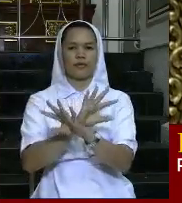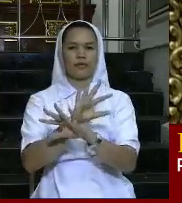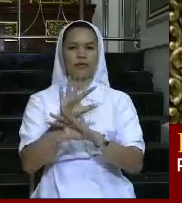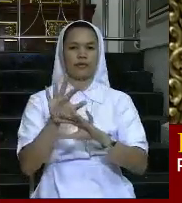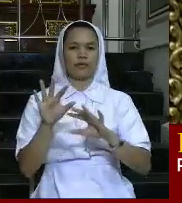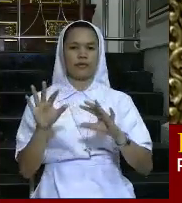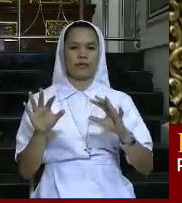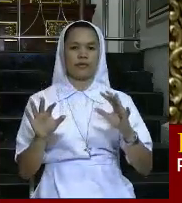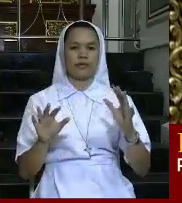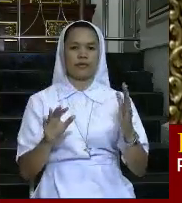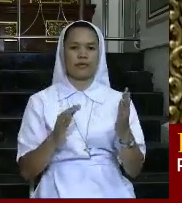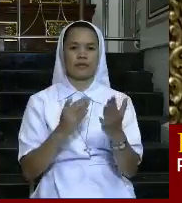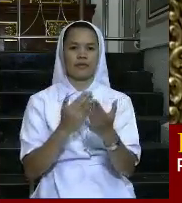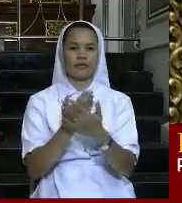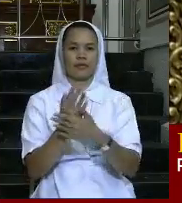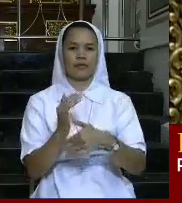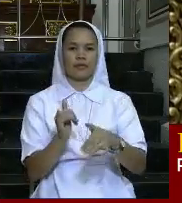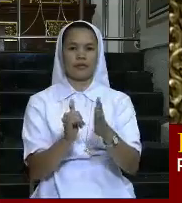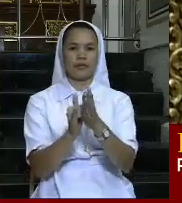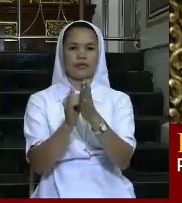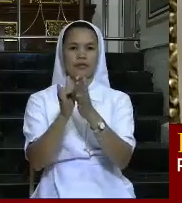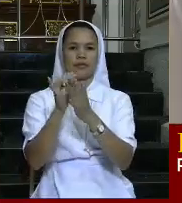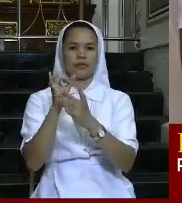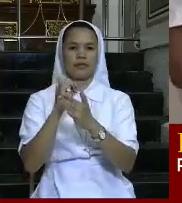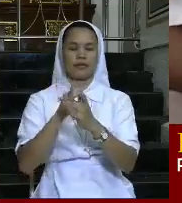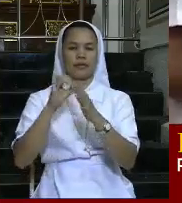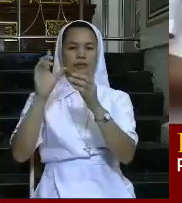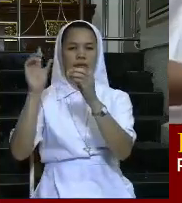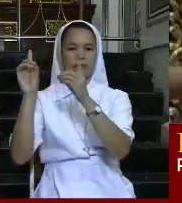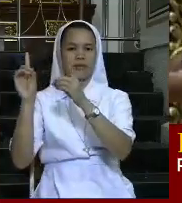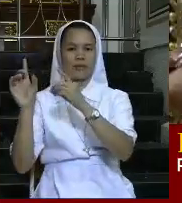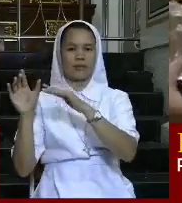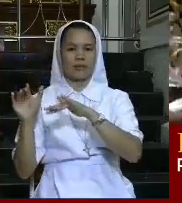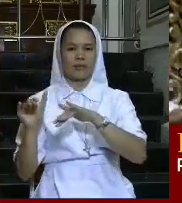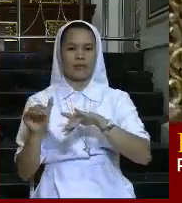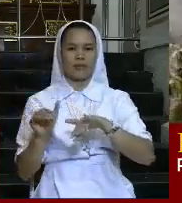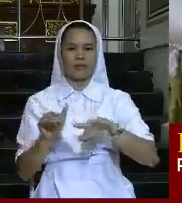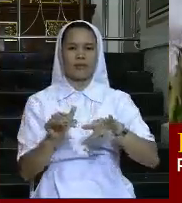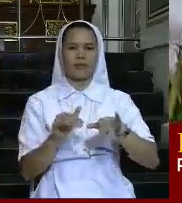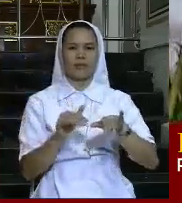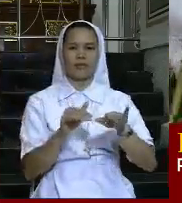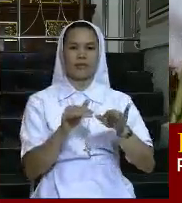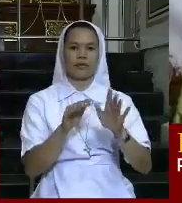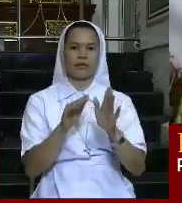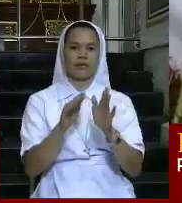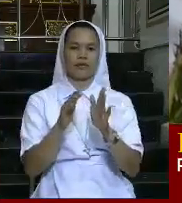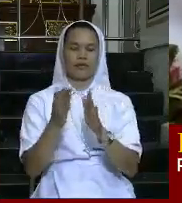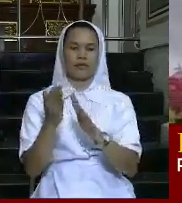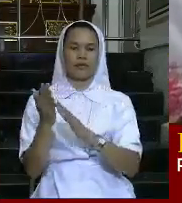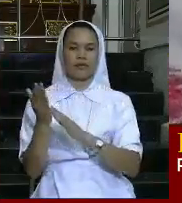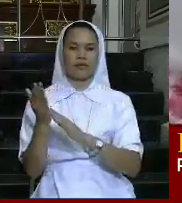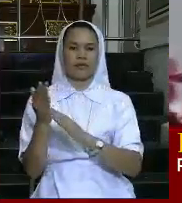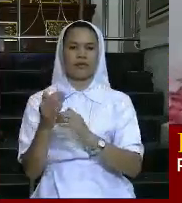in everything that we do.